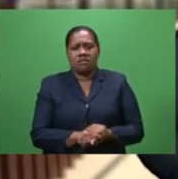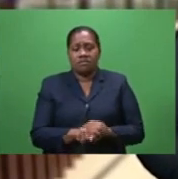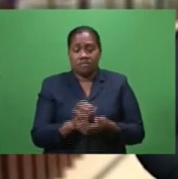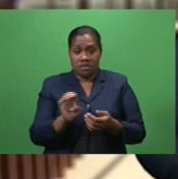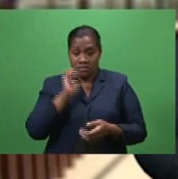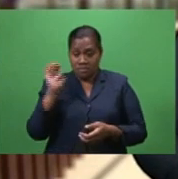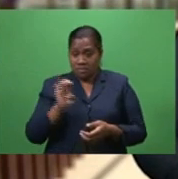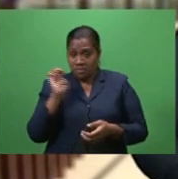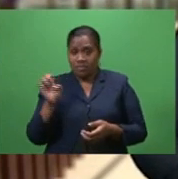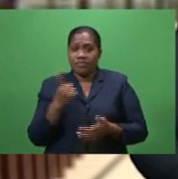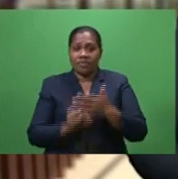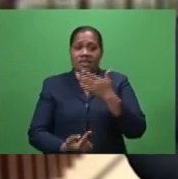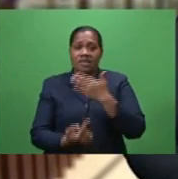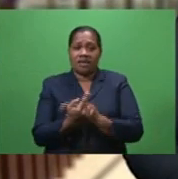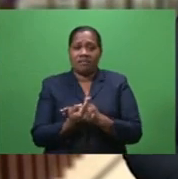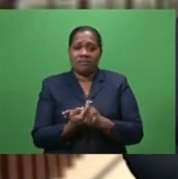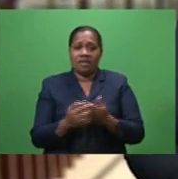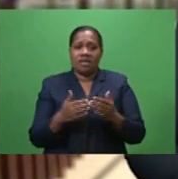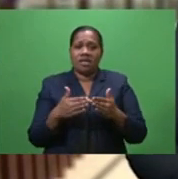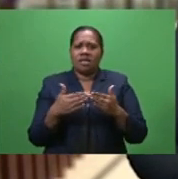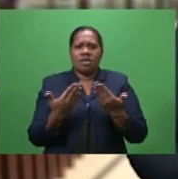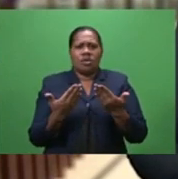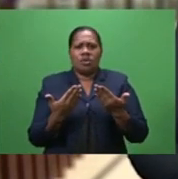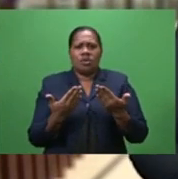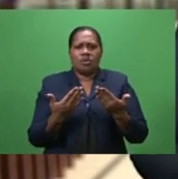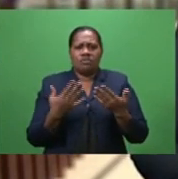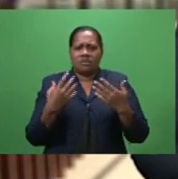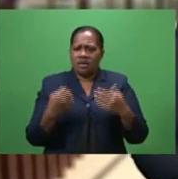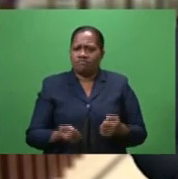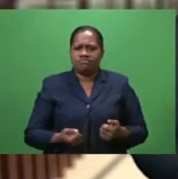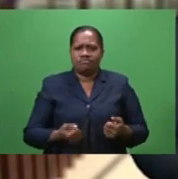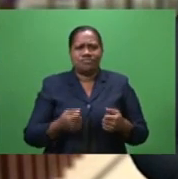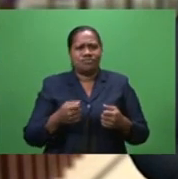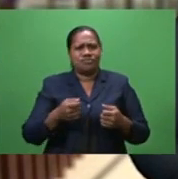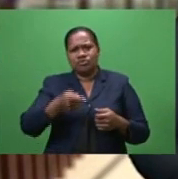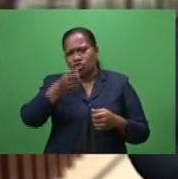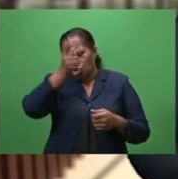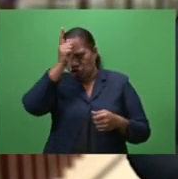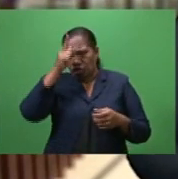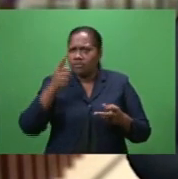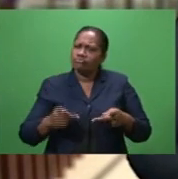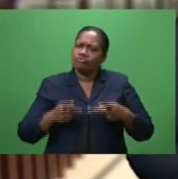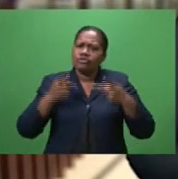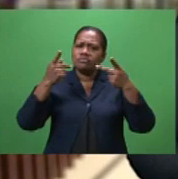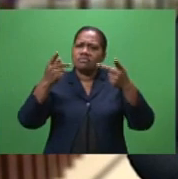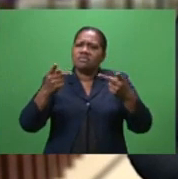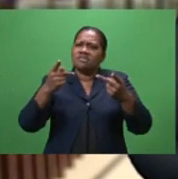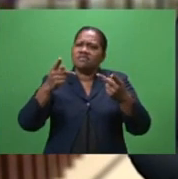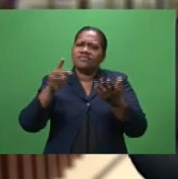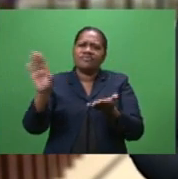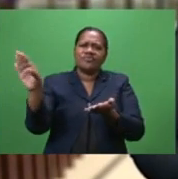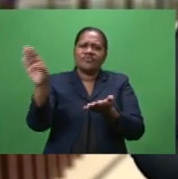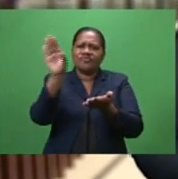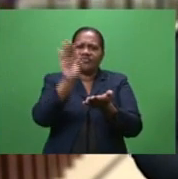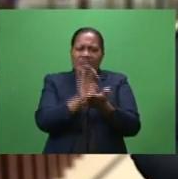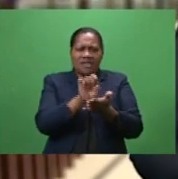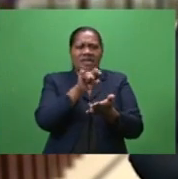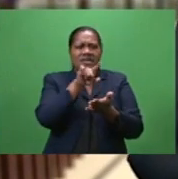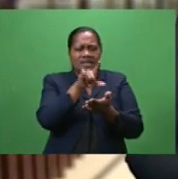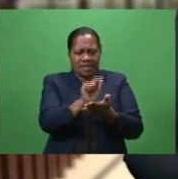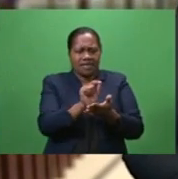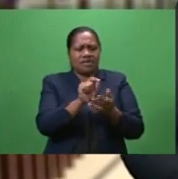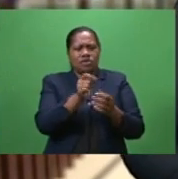today, relaxing in the afterglow of a Franco-German proposal for common fund that could move Europe closer to fiscal